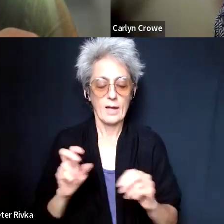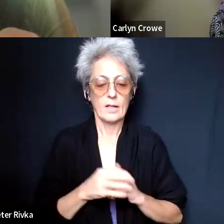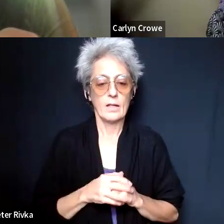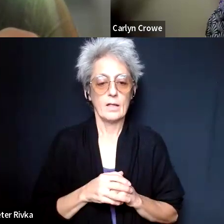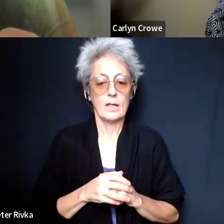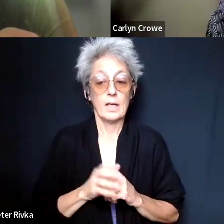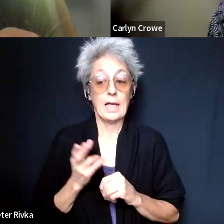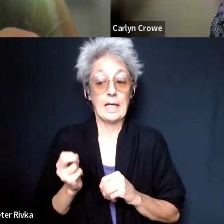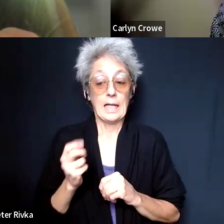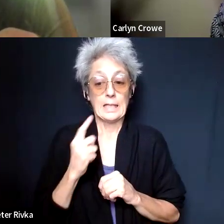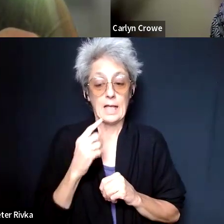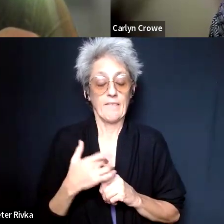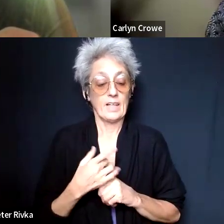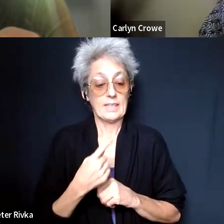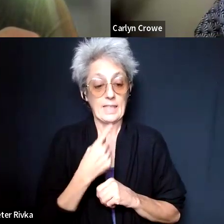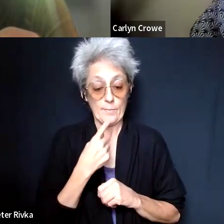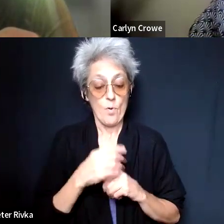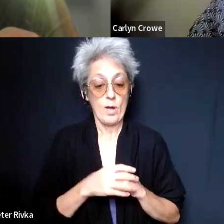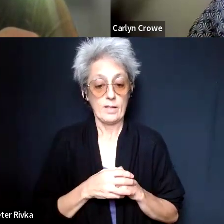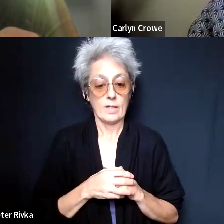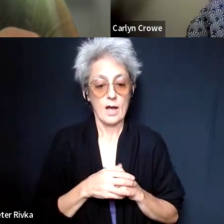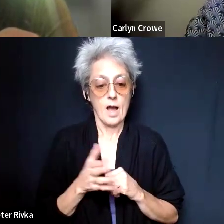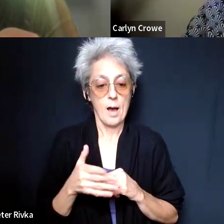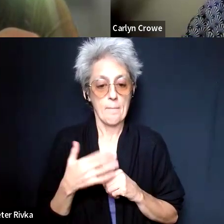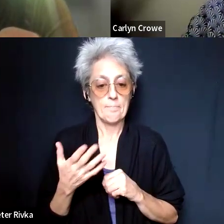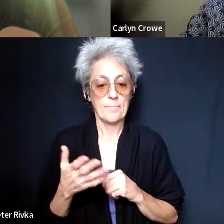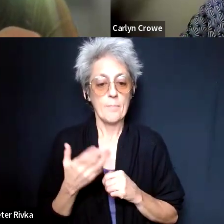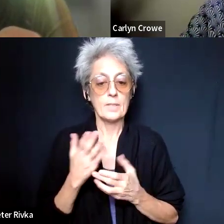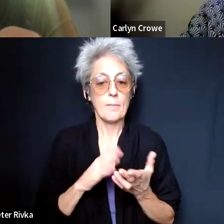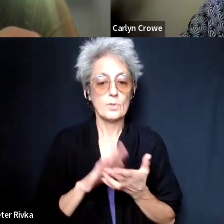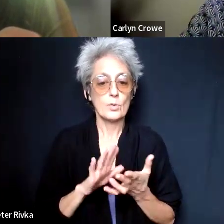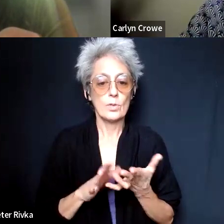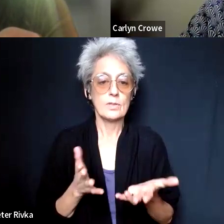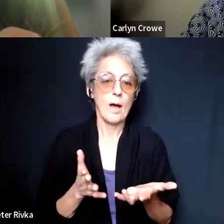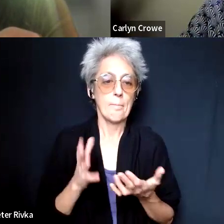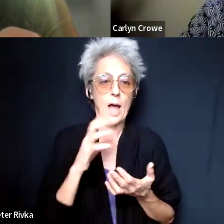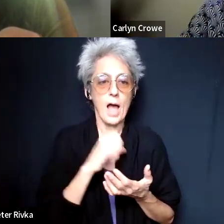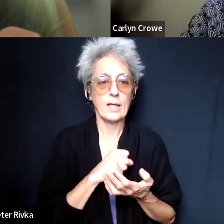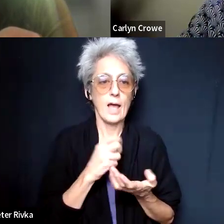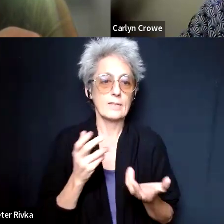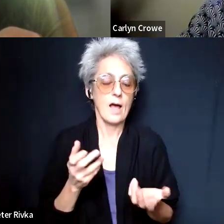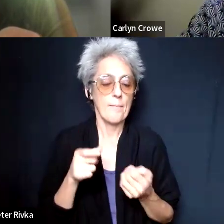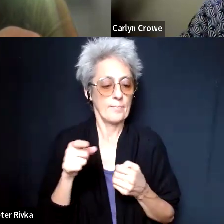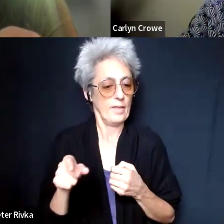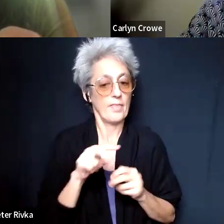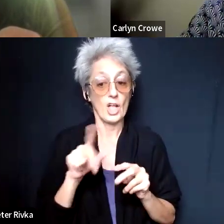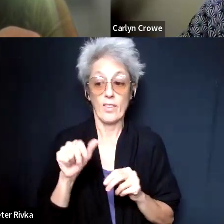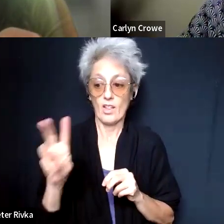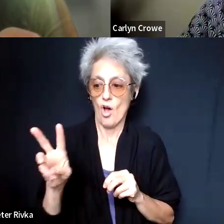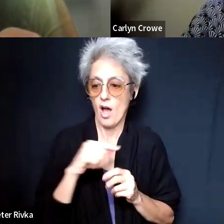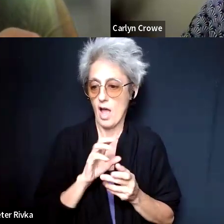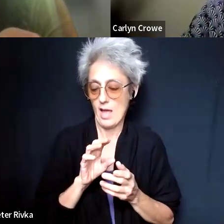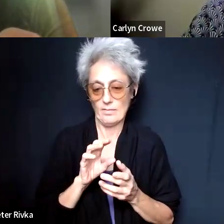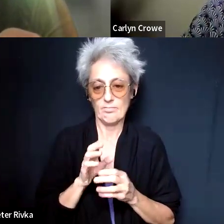disappointed that there are schools are, I guess, strictly interpreting the law. They thought they had